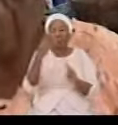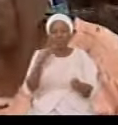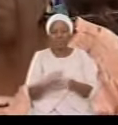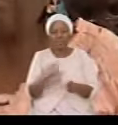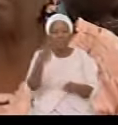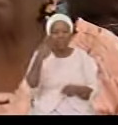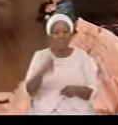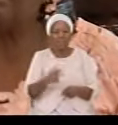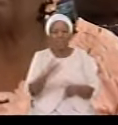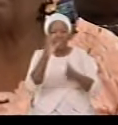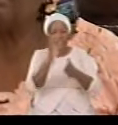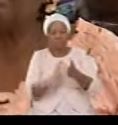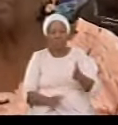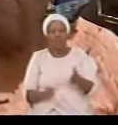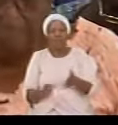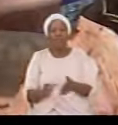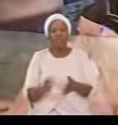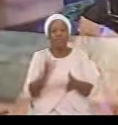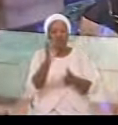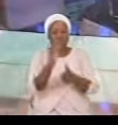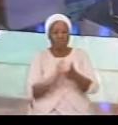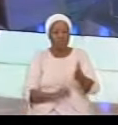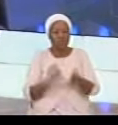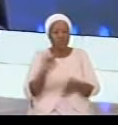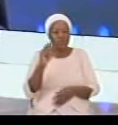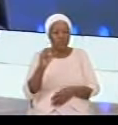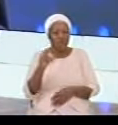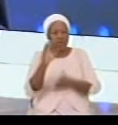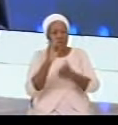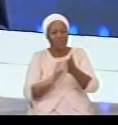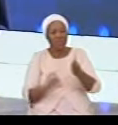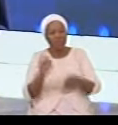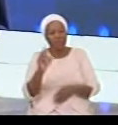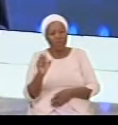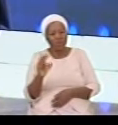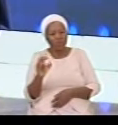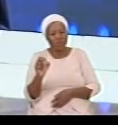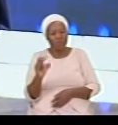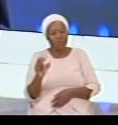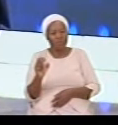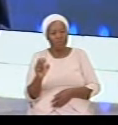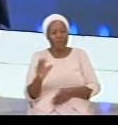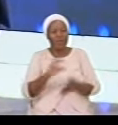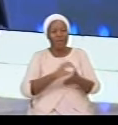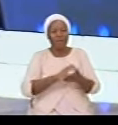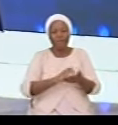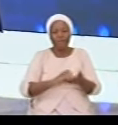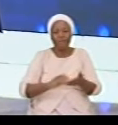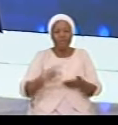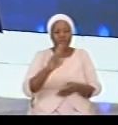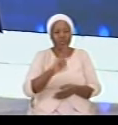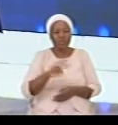at chapter 12. Chapter 12. We're reading from verse 22.